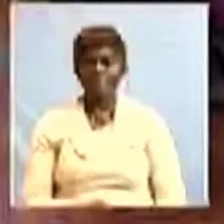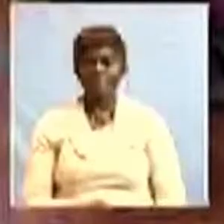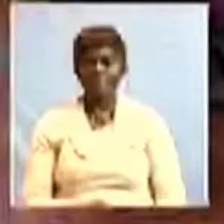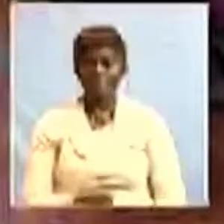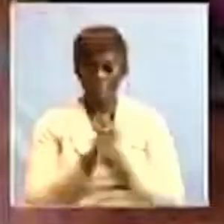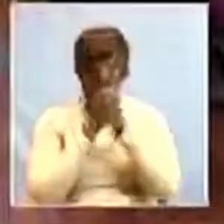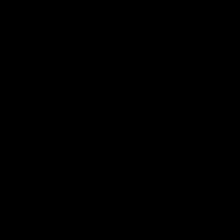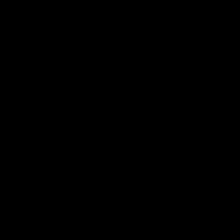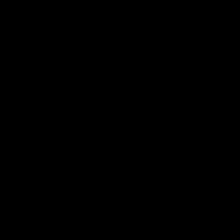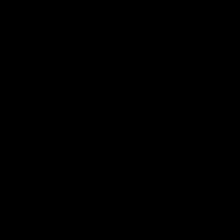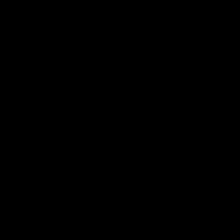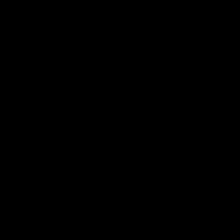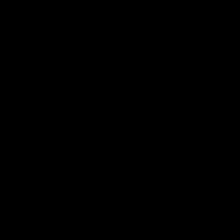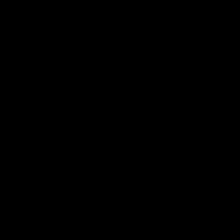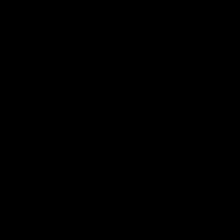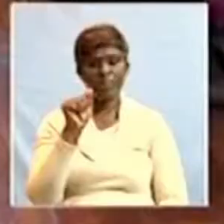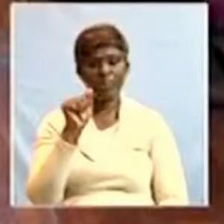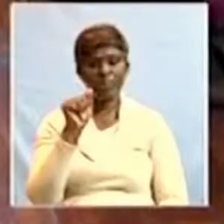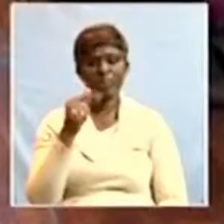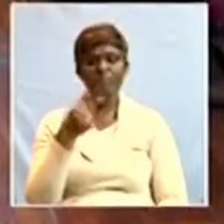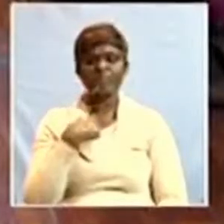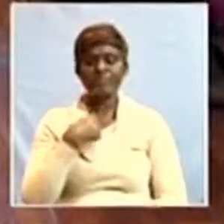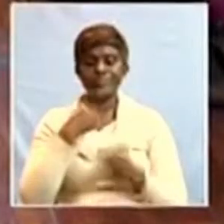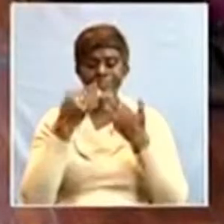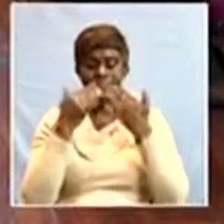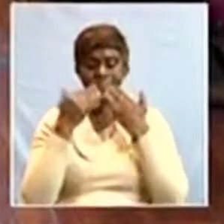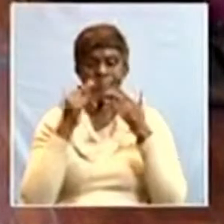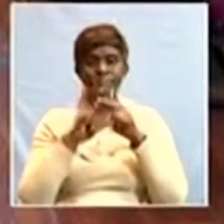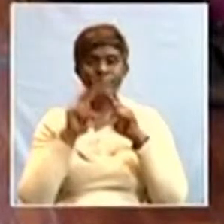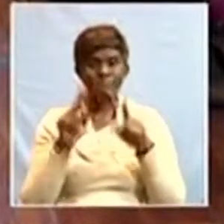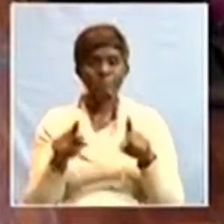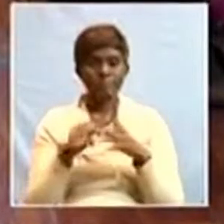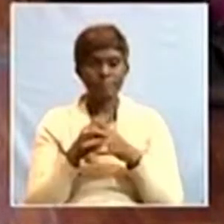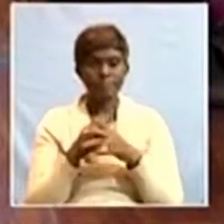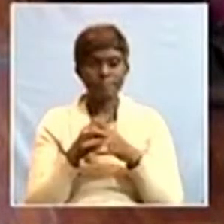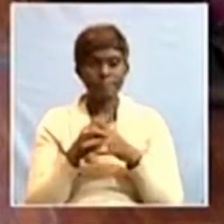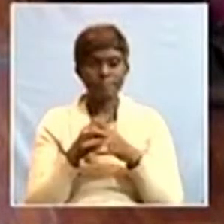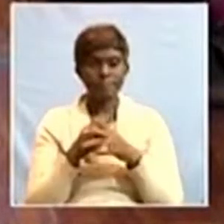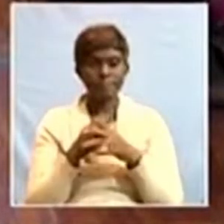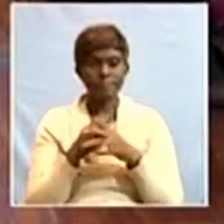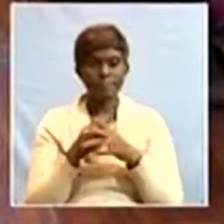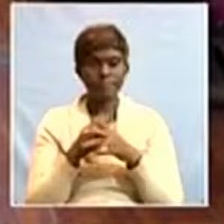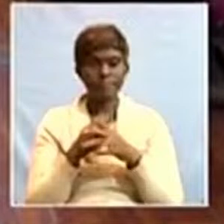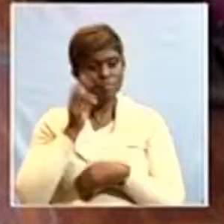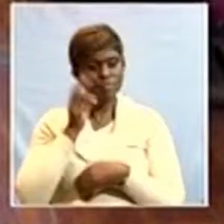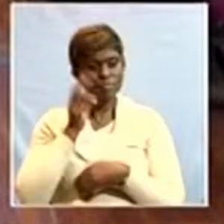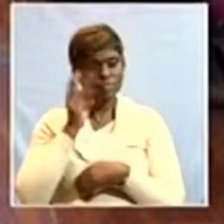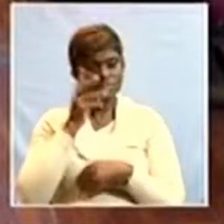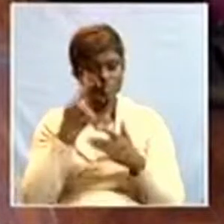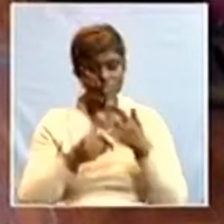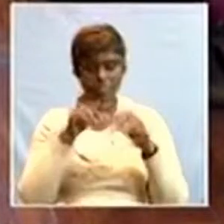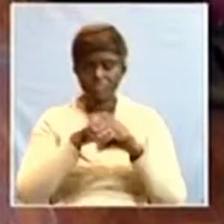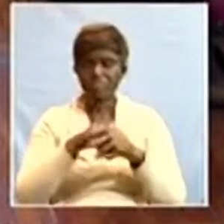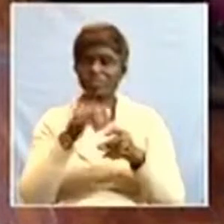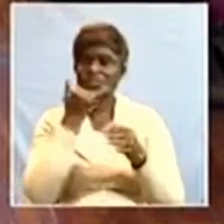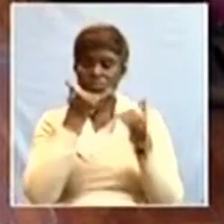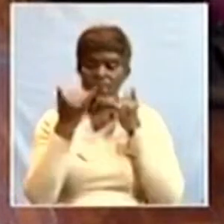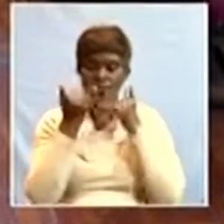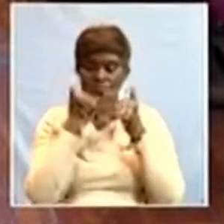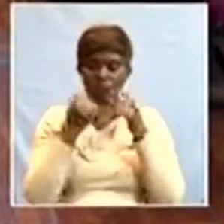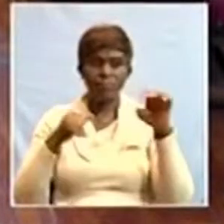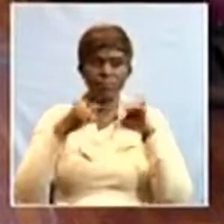Honorable Mwamba. Thank you, Chairperson. Chairperson, my order on the irregular inclusion